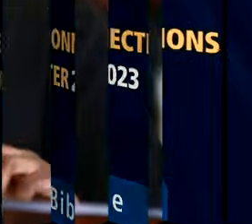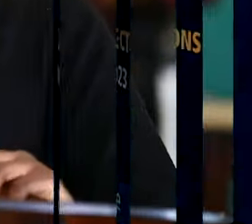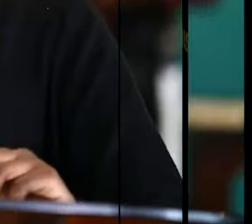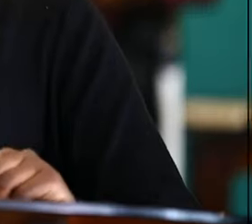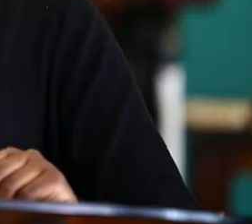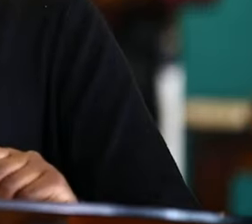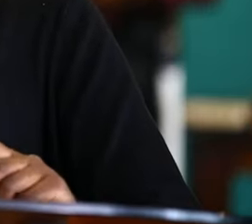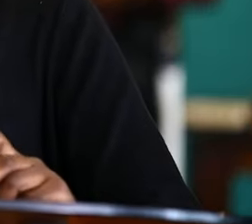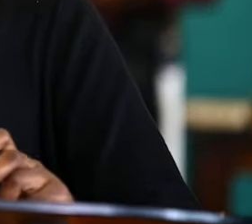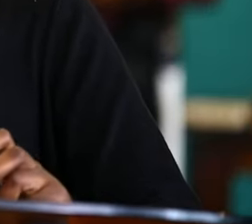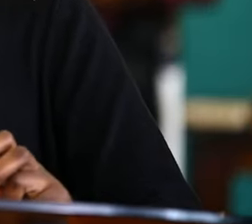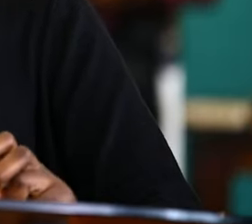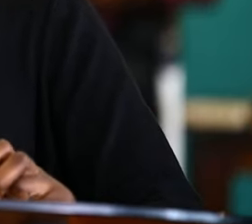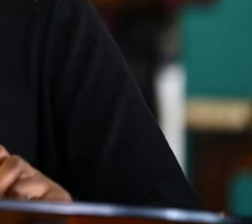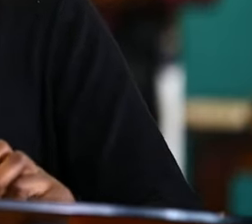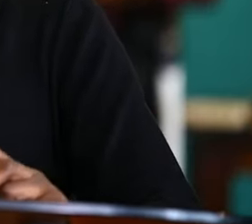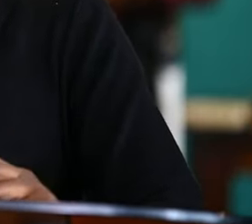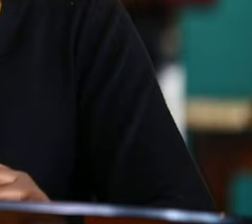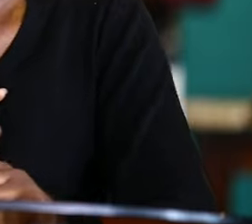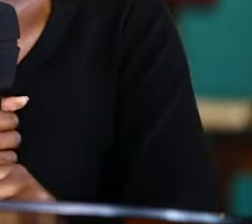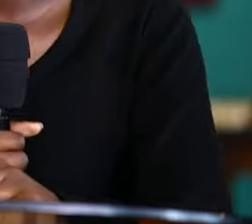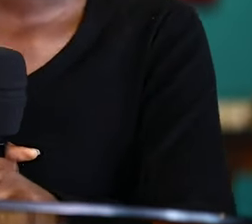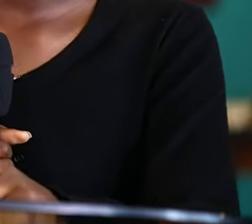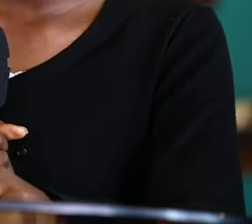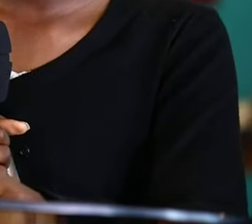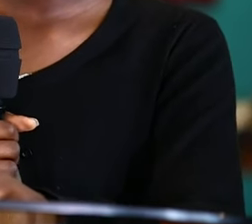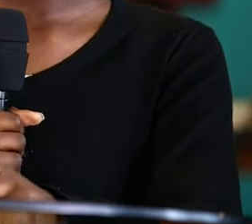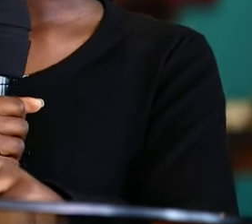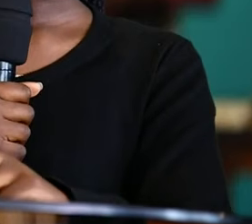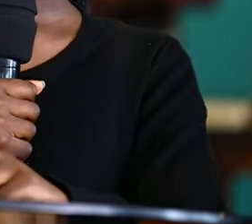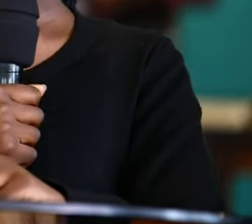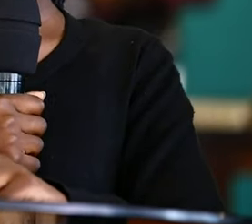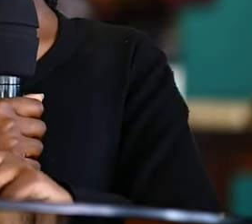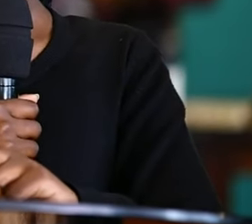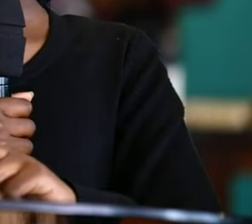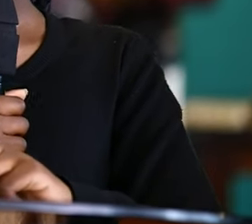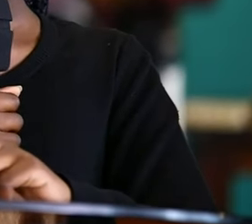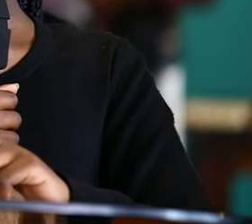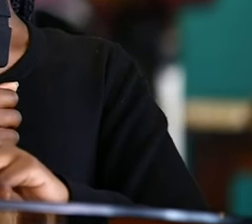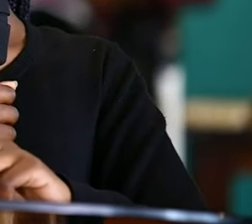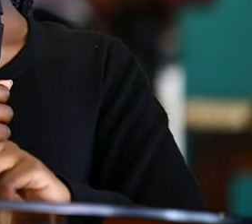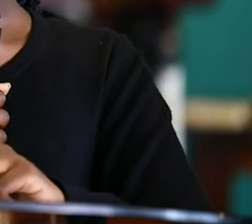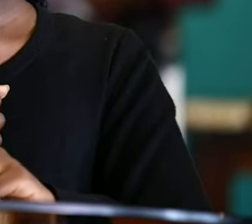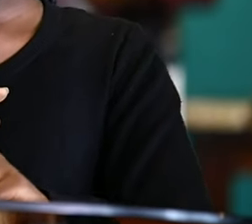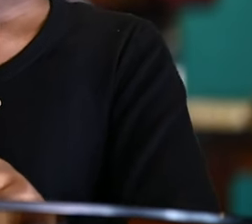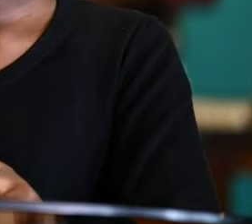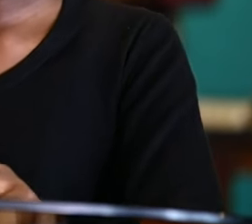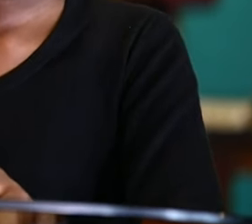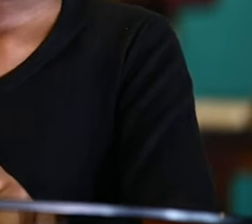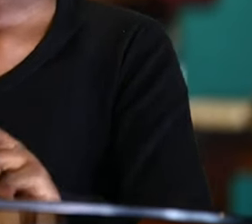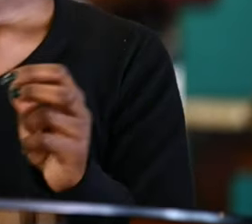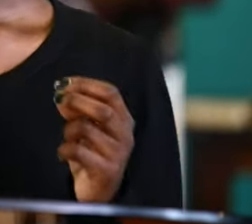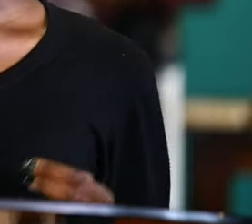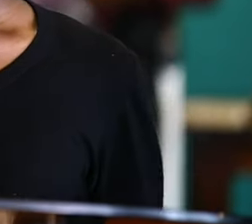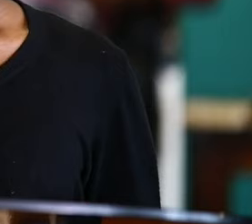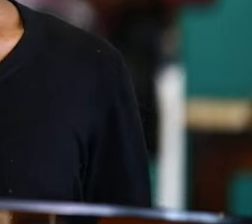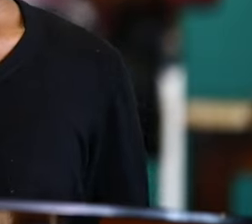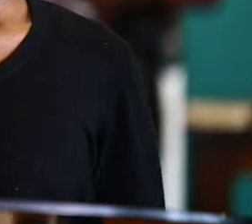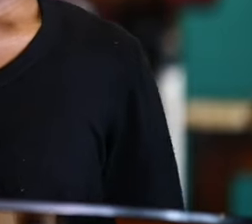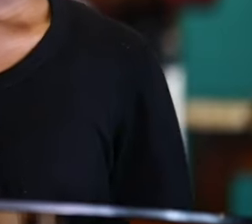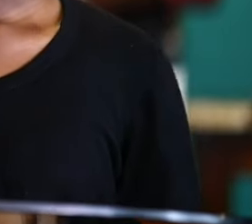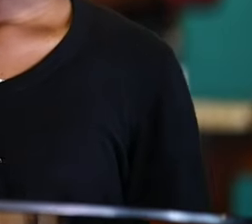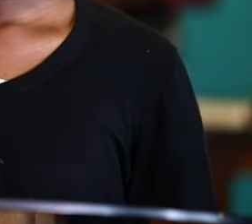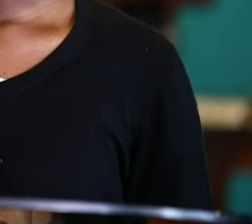Welcome to our 12th Cornerstone Connection lesson. Today on the set, we have Teacher Bridget, Misati, Silas, and Deborah.